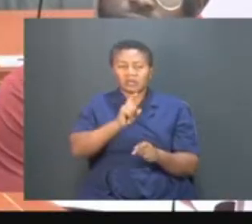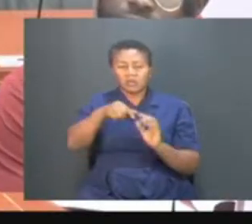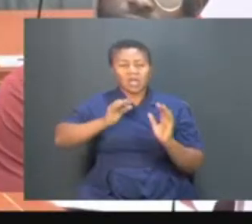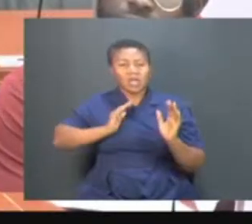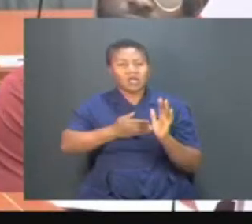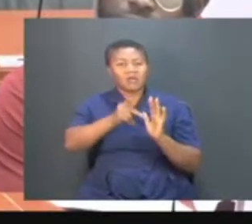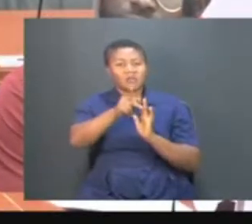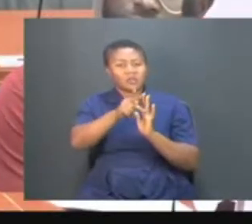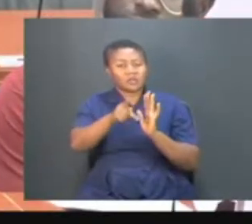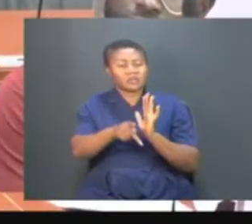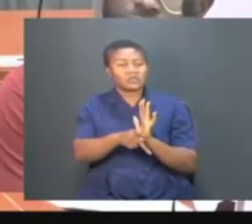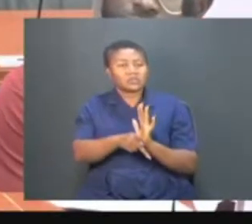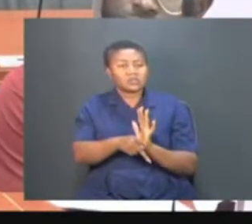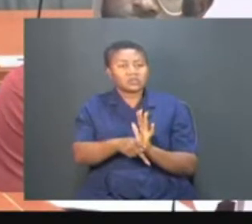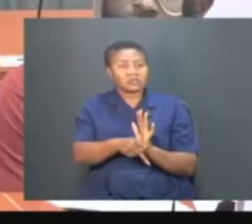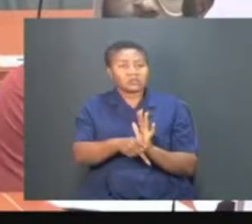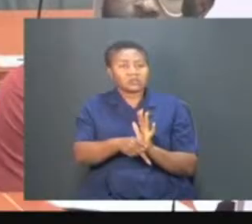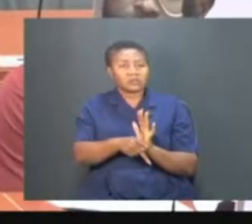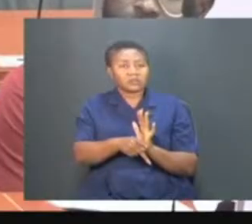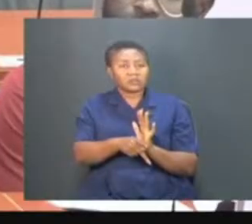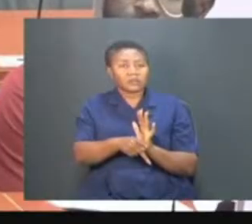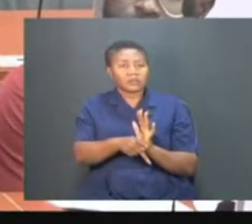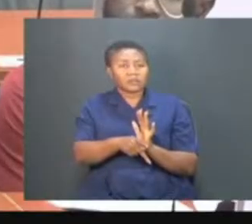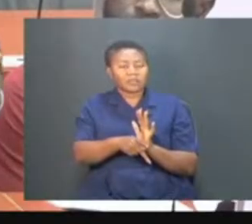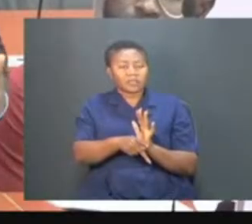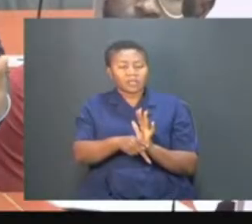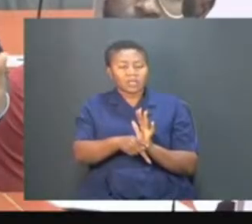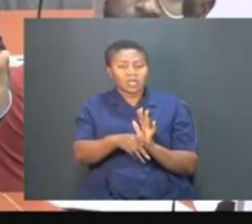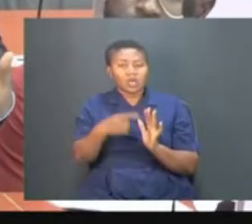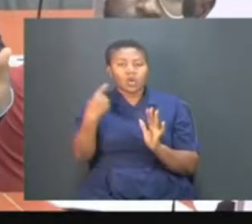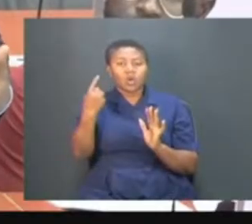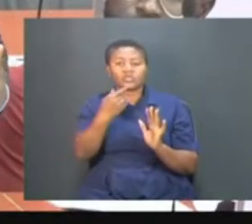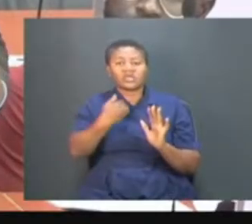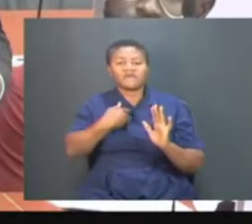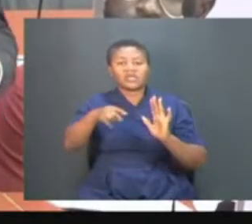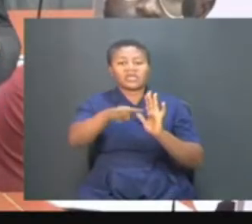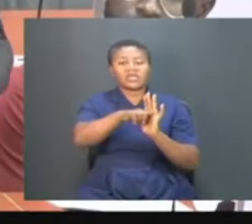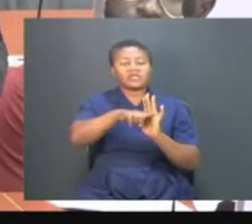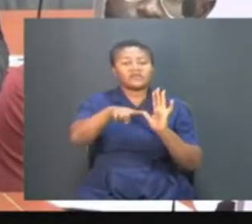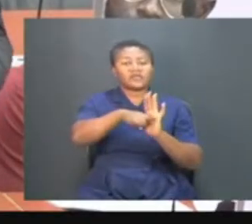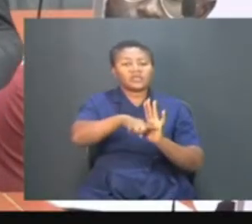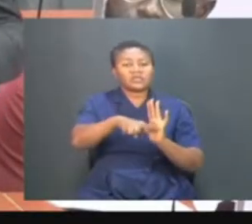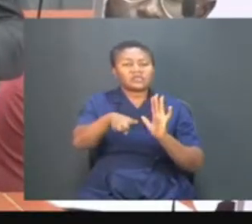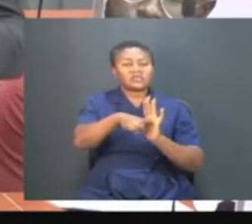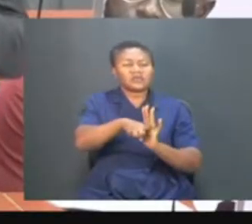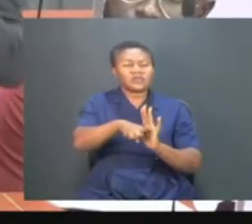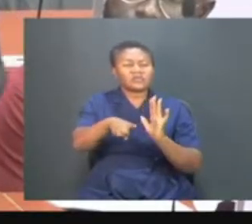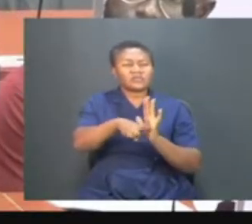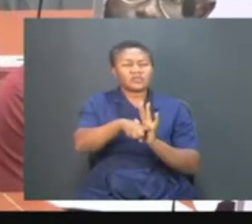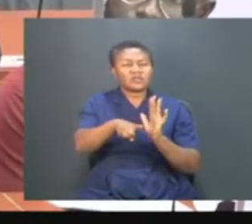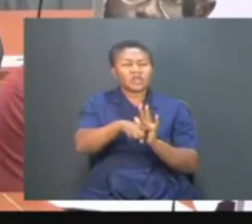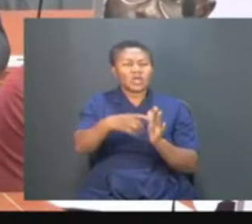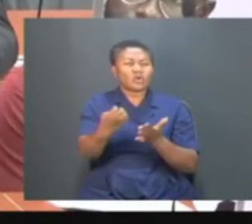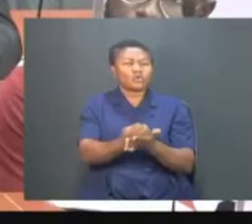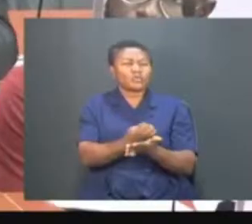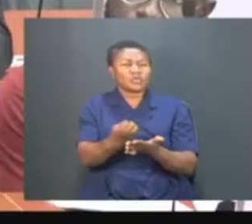framework? We run a negative effective tax rate economy. We run a